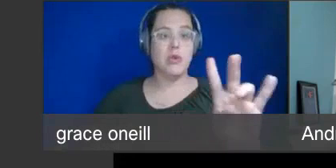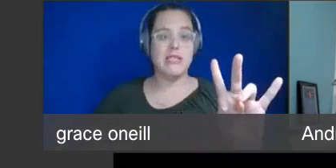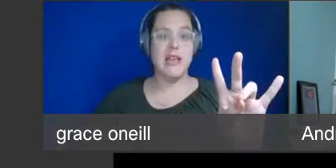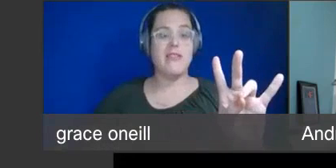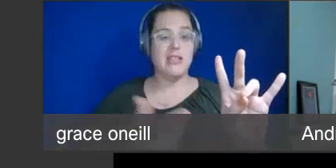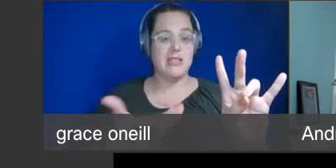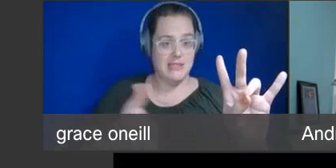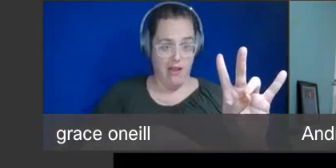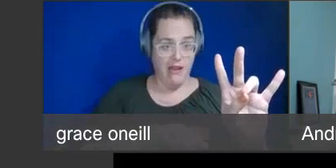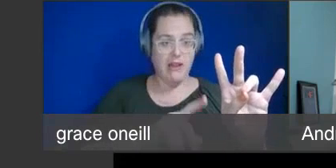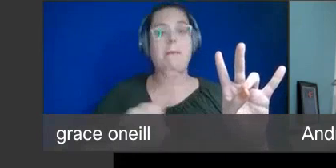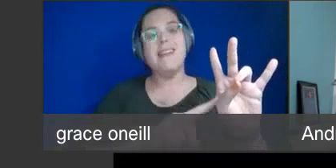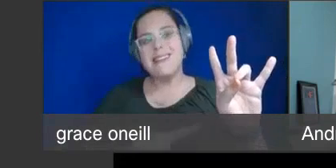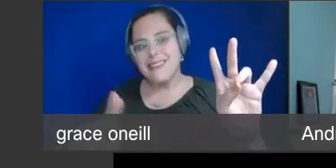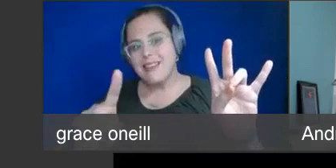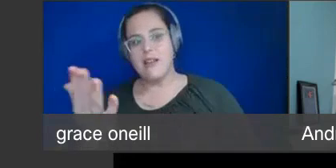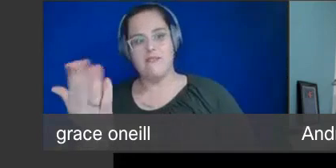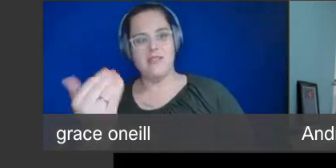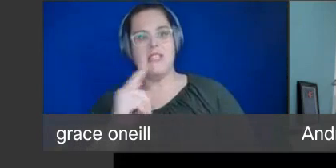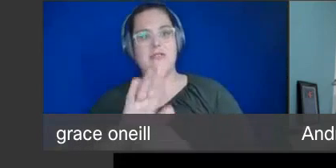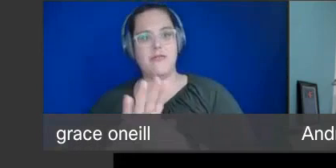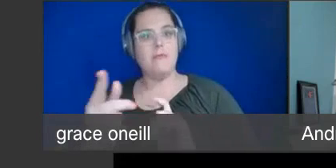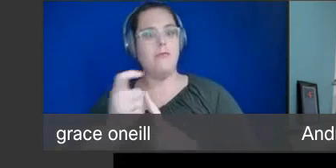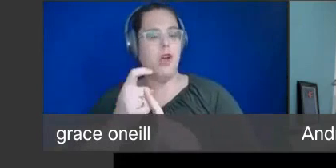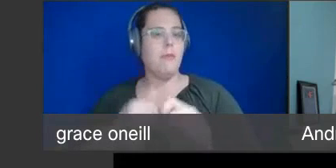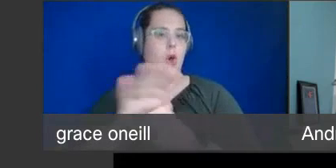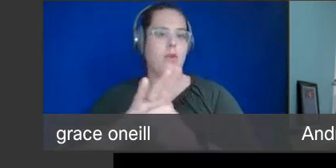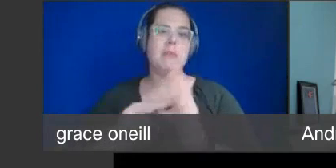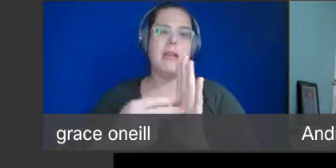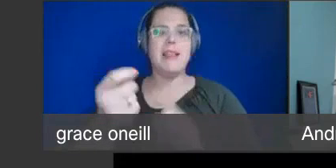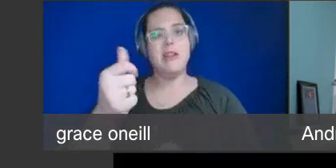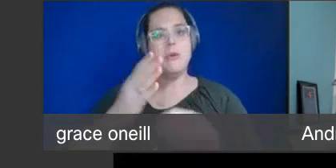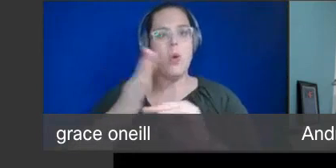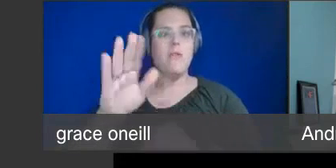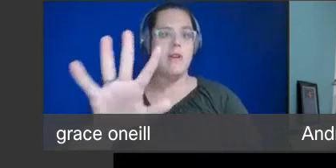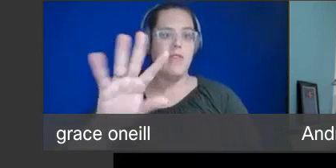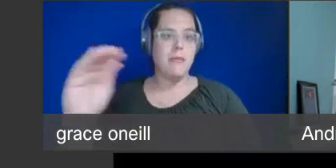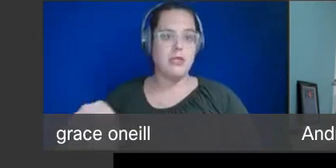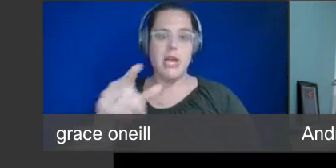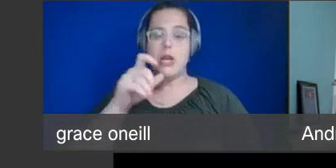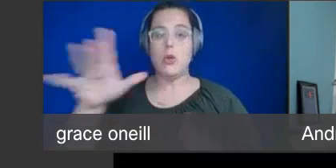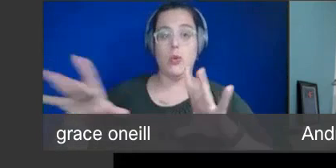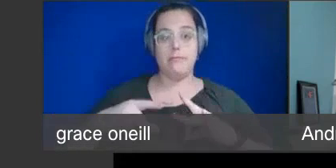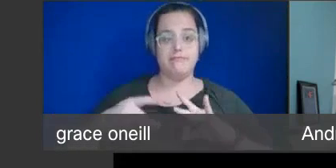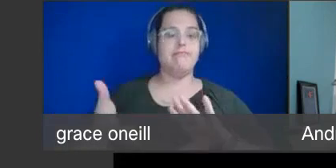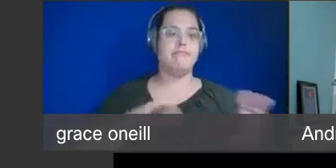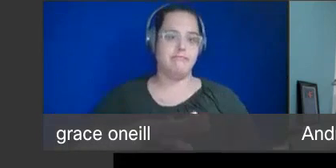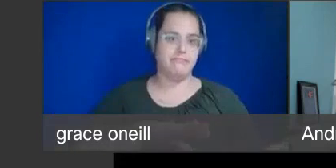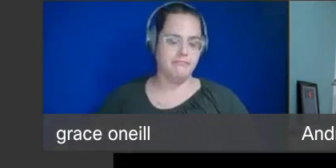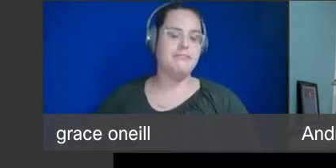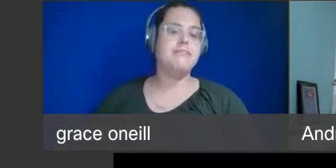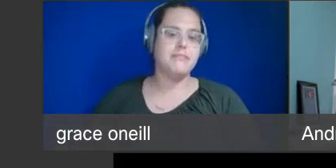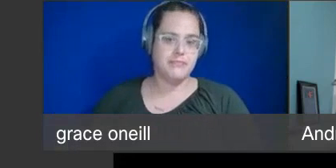deaths, representing a little over 5% of people in supported living who contracted COVID and had a confirmed COVID